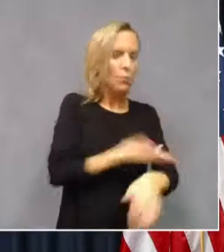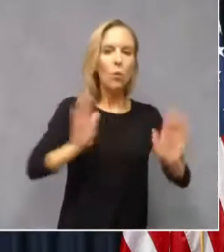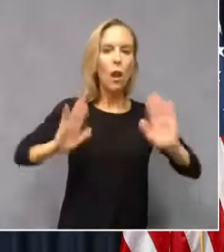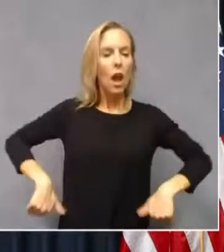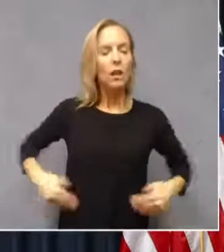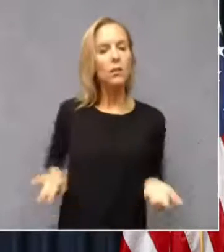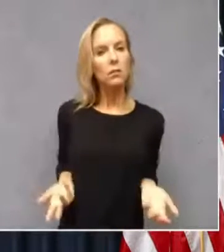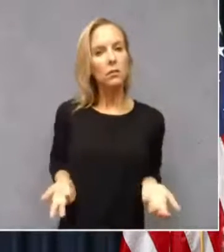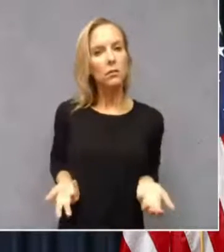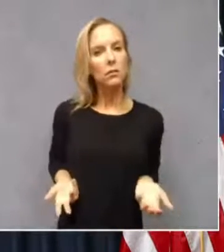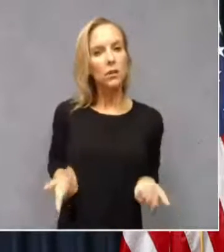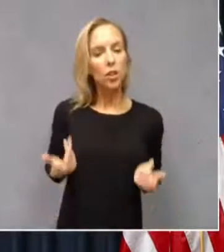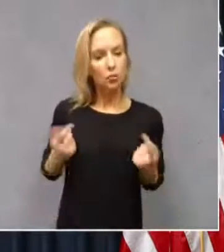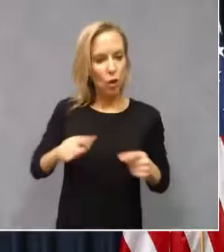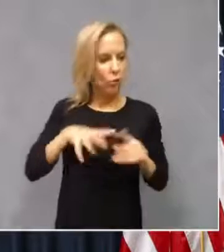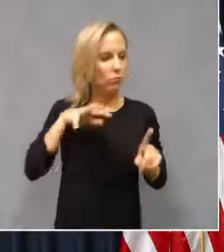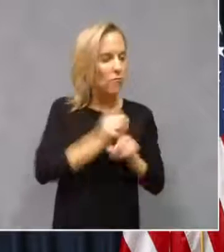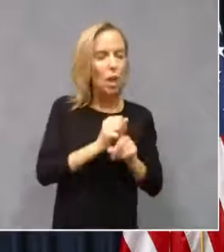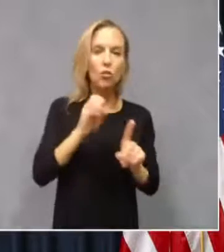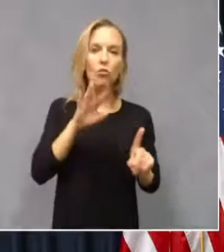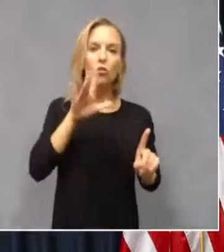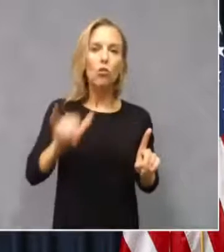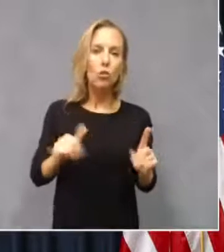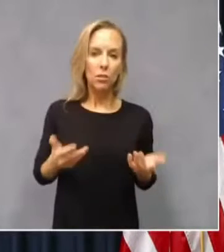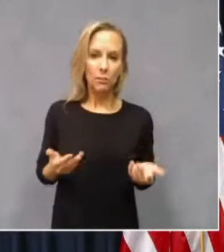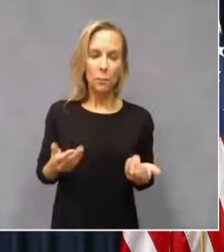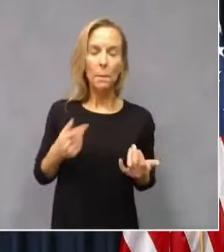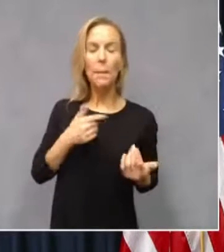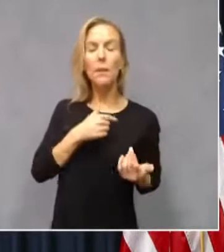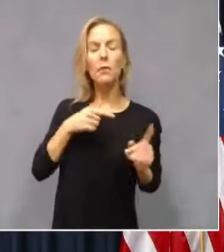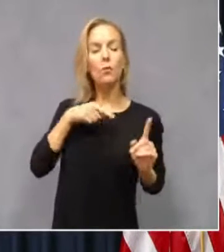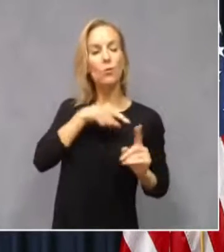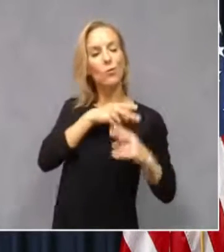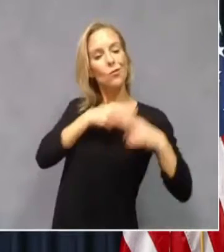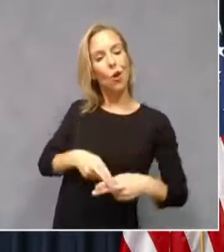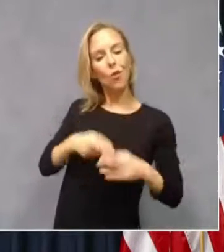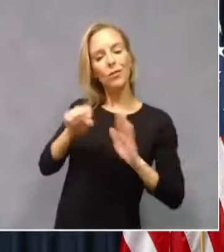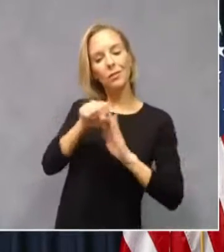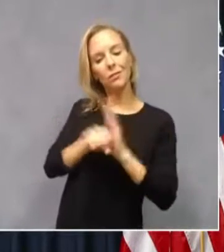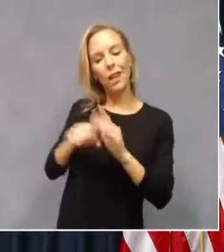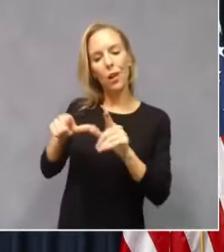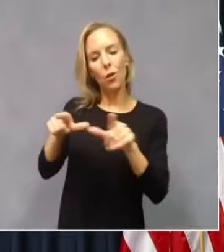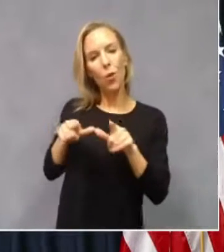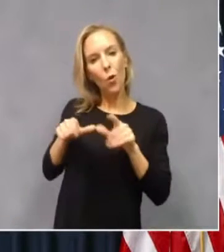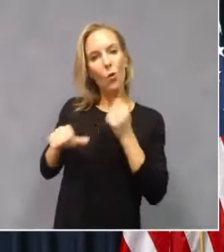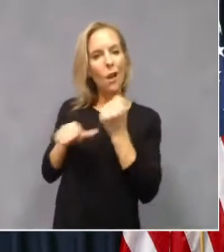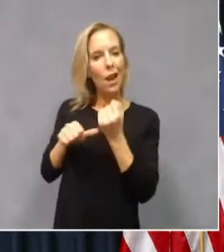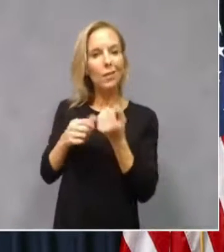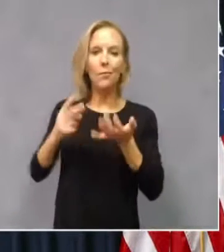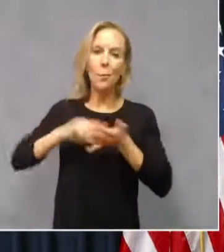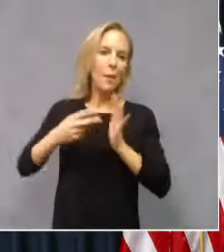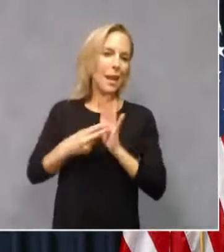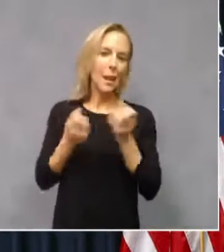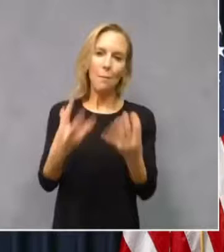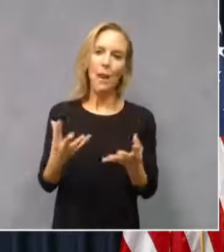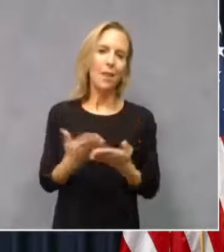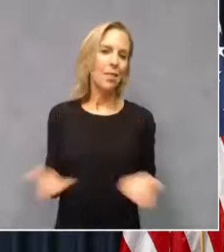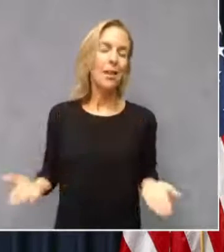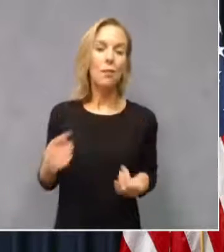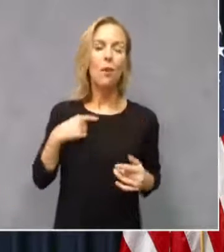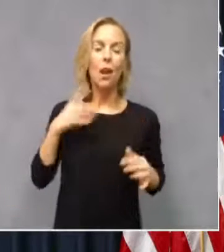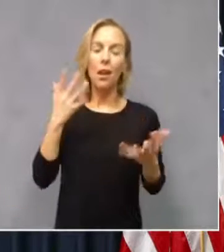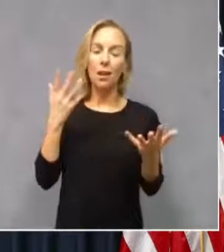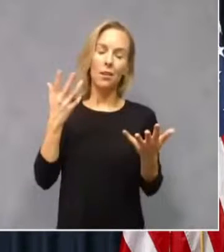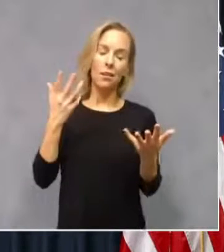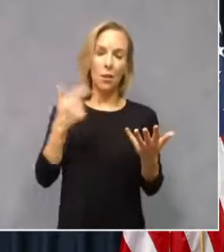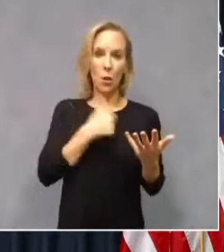So what they're calling state and local aid may mean a lot of things, but I would hate to think that we are conditioning